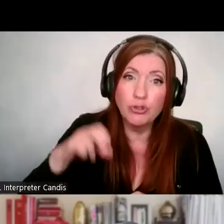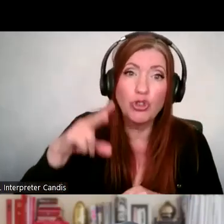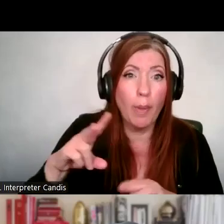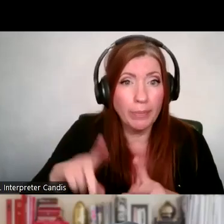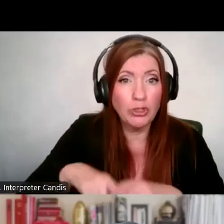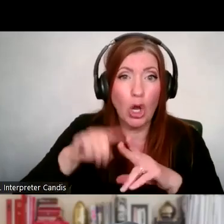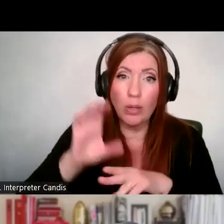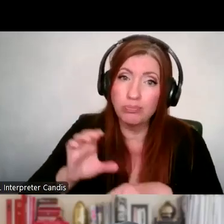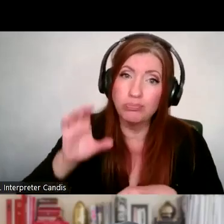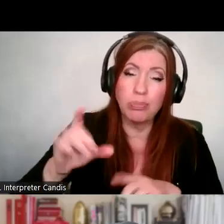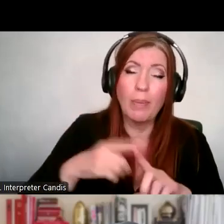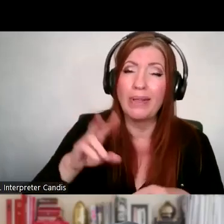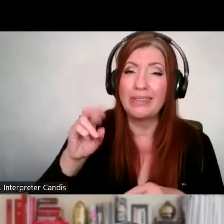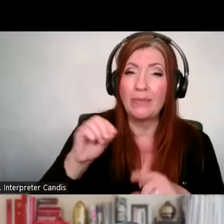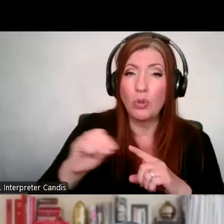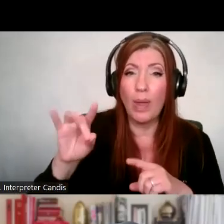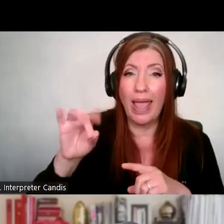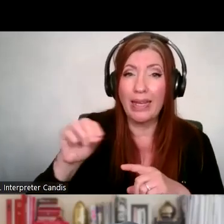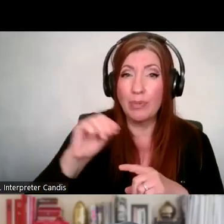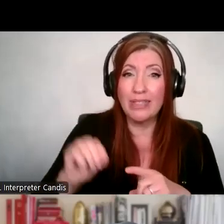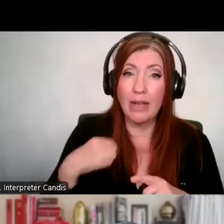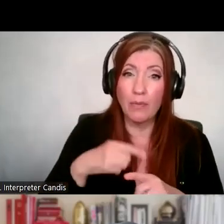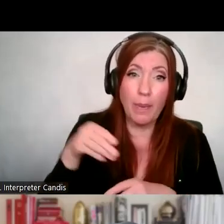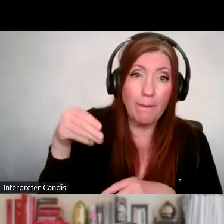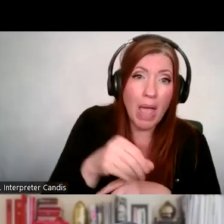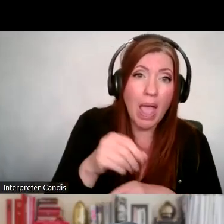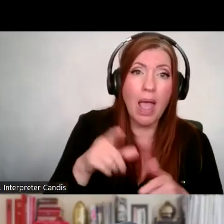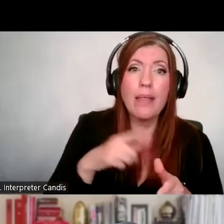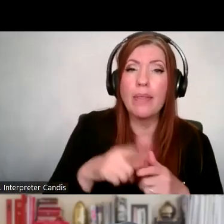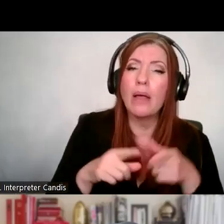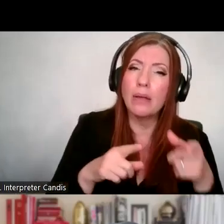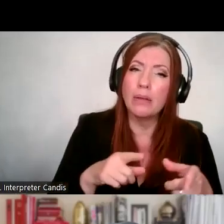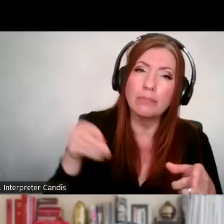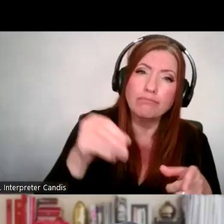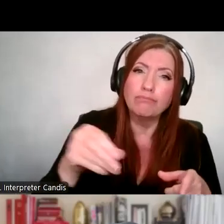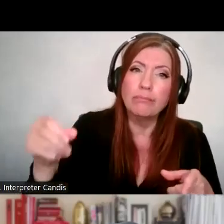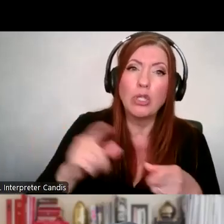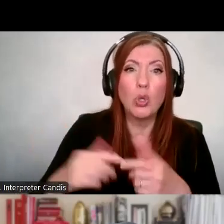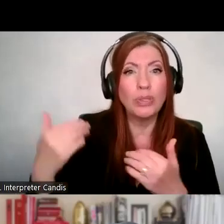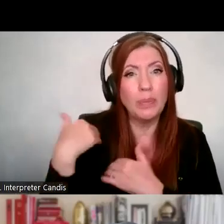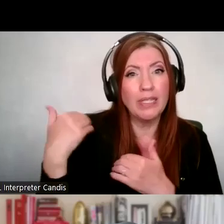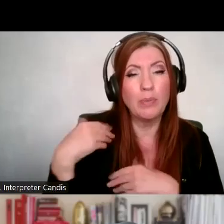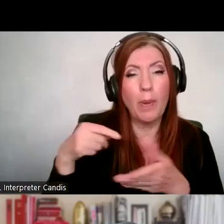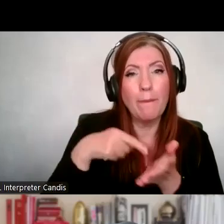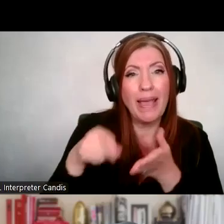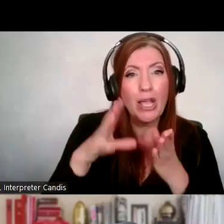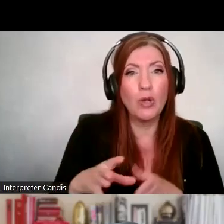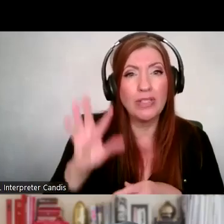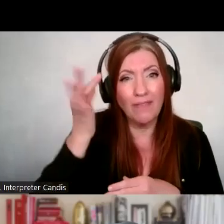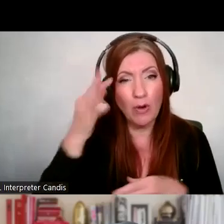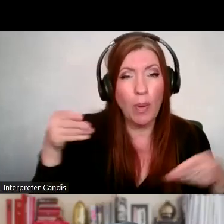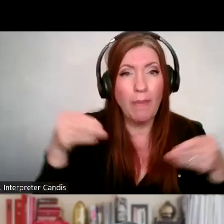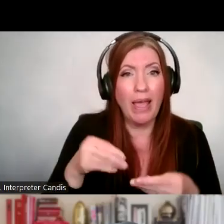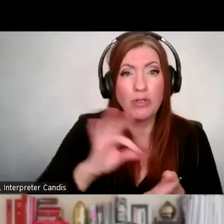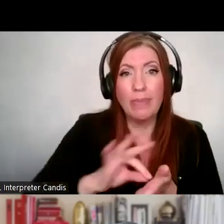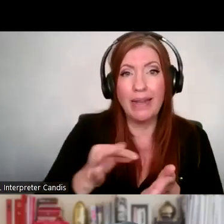of what we're paying as a state or a county and actually push that to responsible payers and the federal match that comes with Medicaid. So the 7 steps